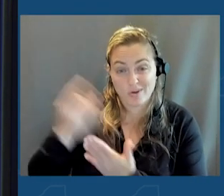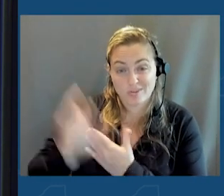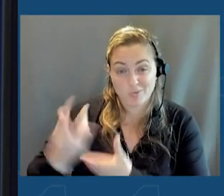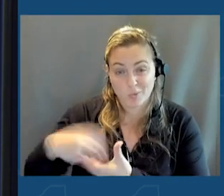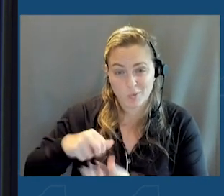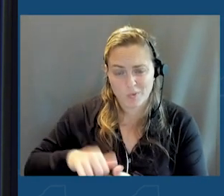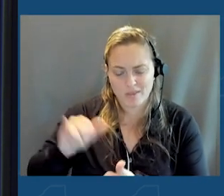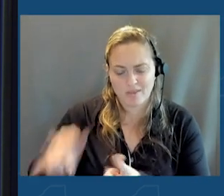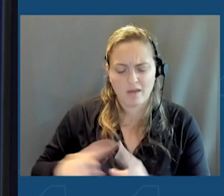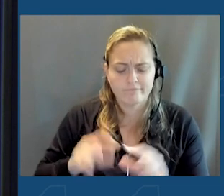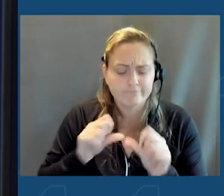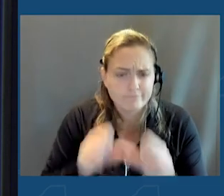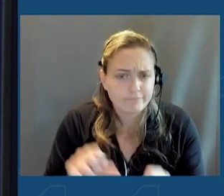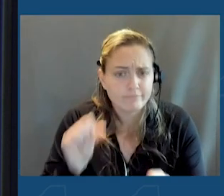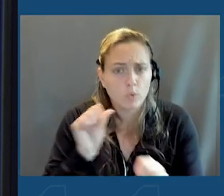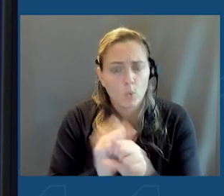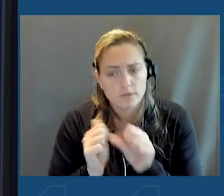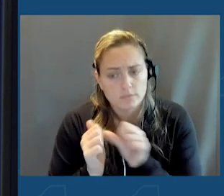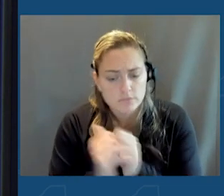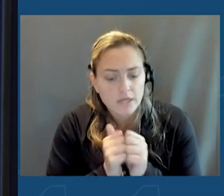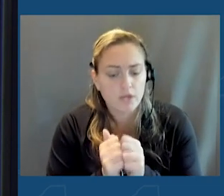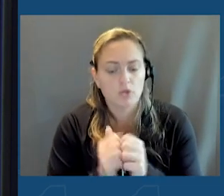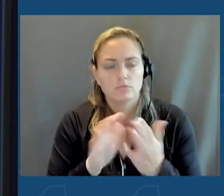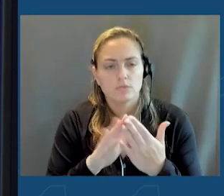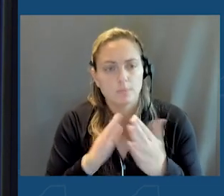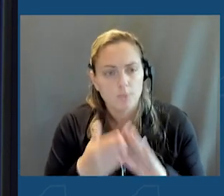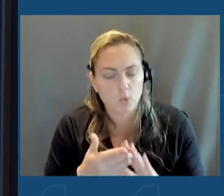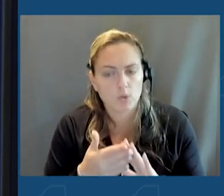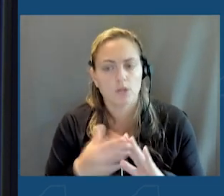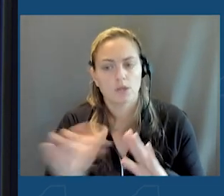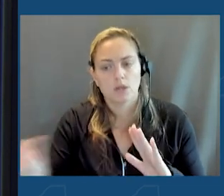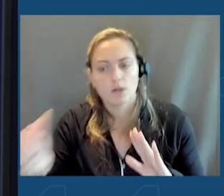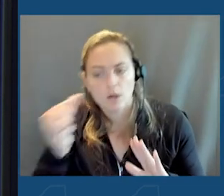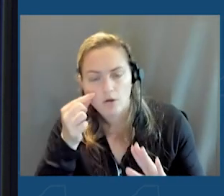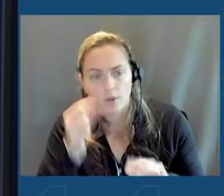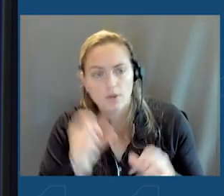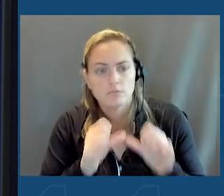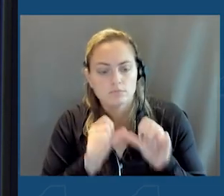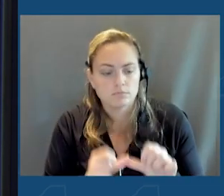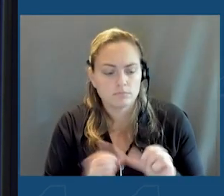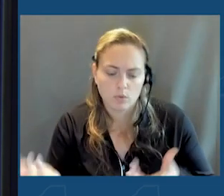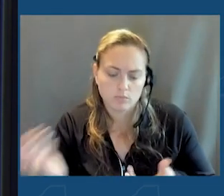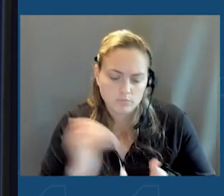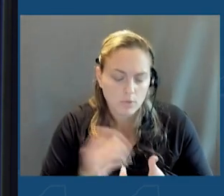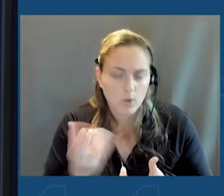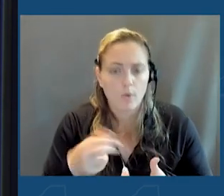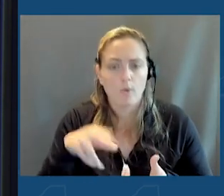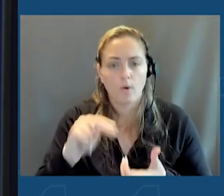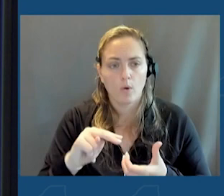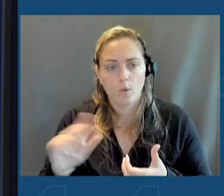that we continue working together, community and government, to co-create